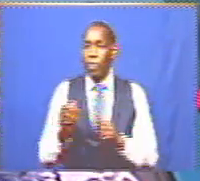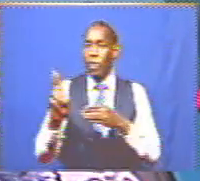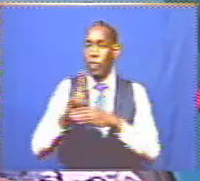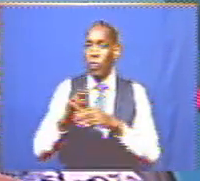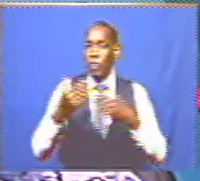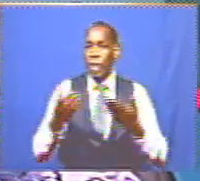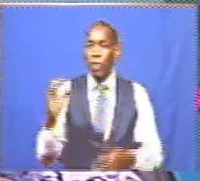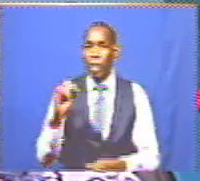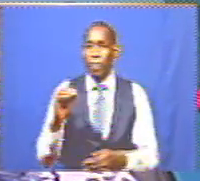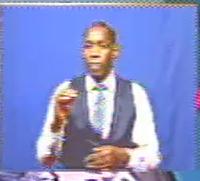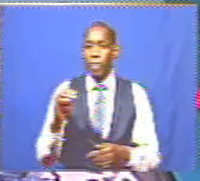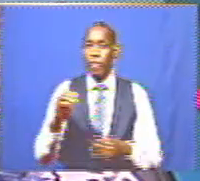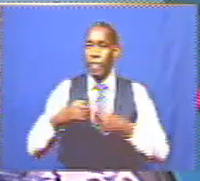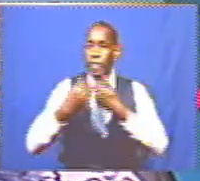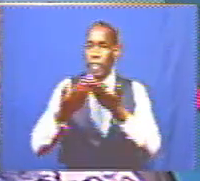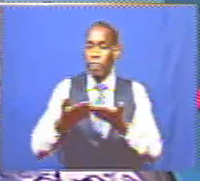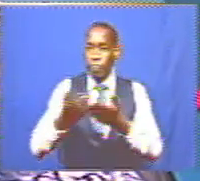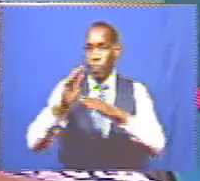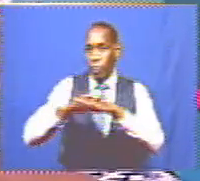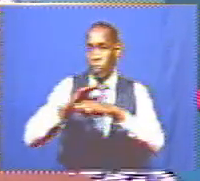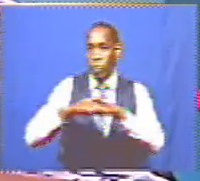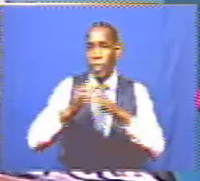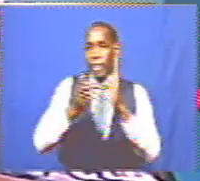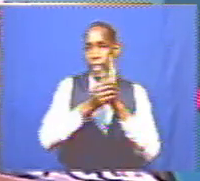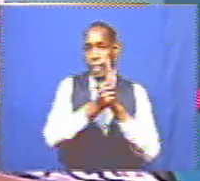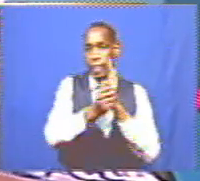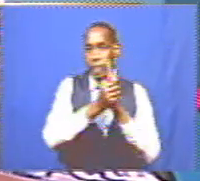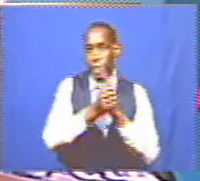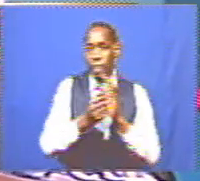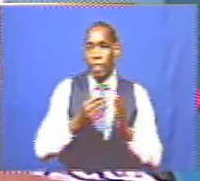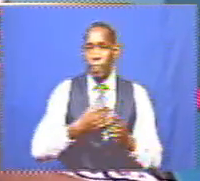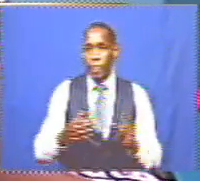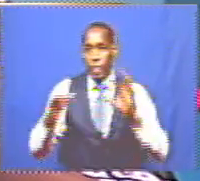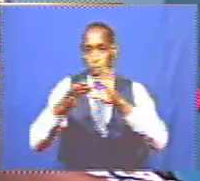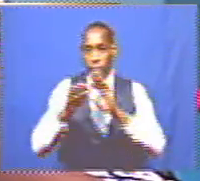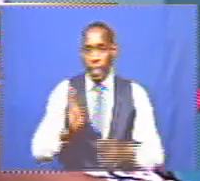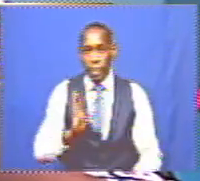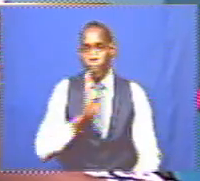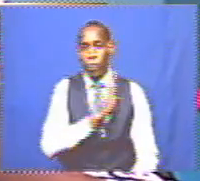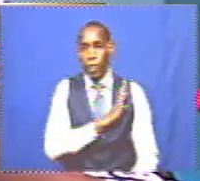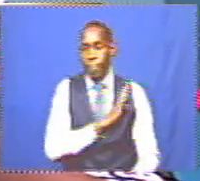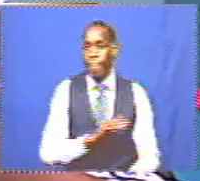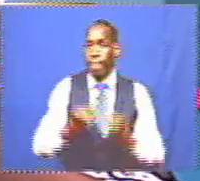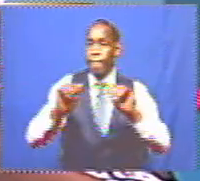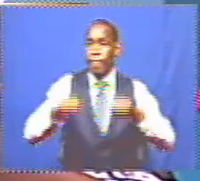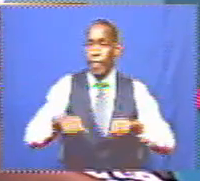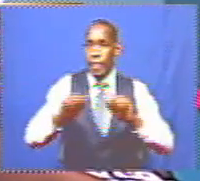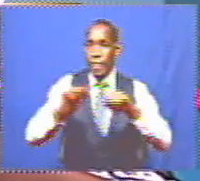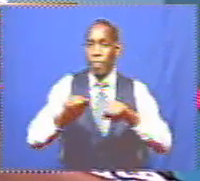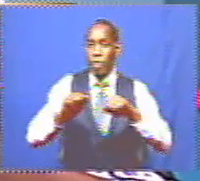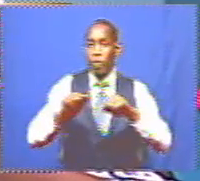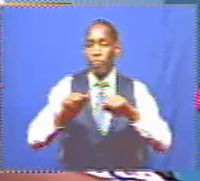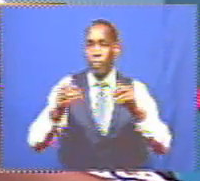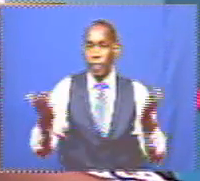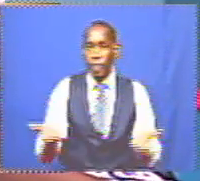than to give them and equip them with the right skills? Mm-hmm. So I sat on the board. I was able to move the